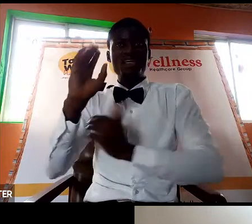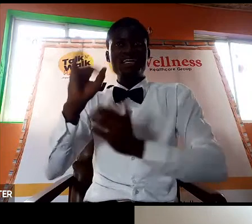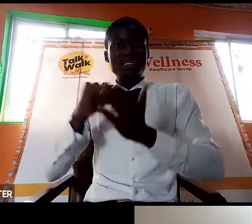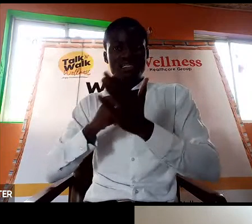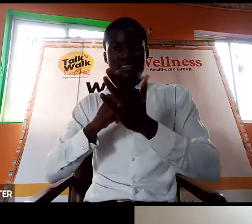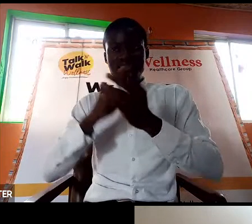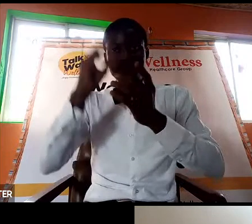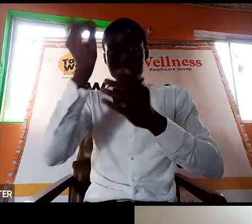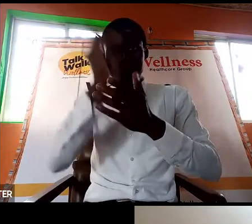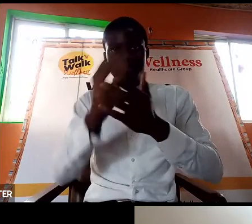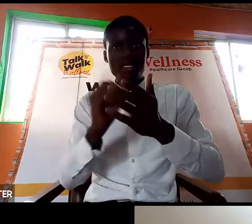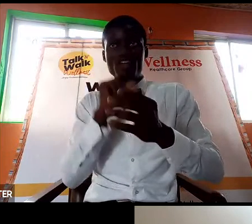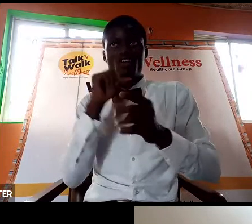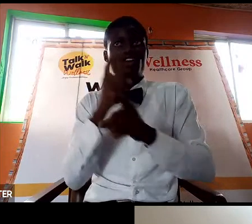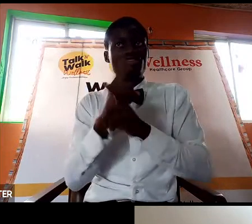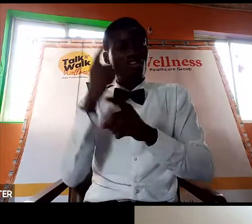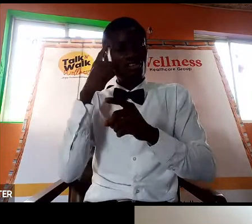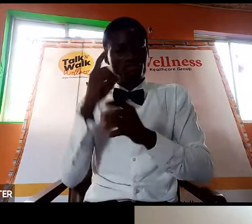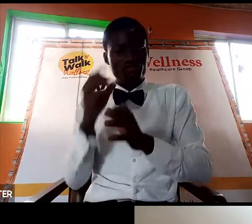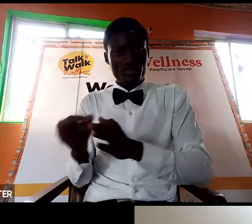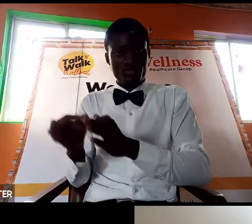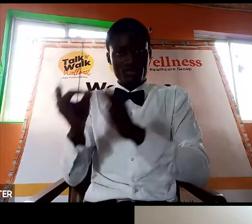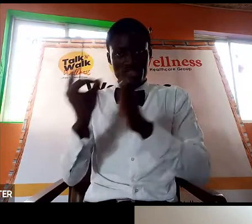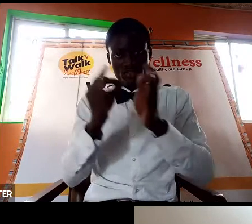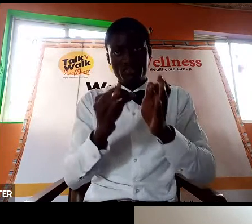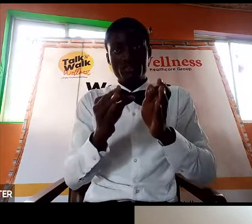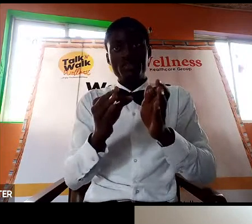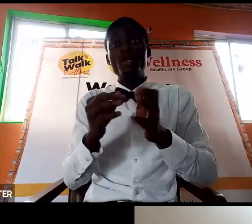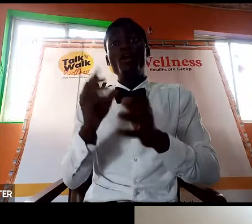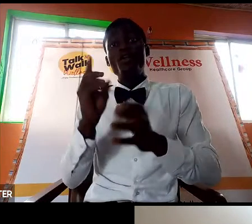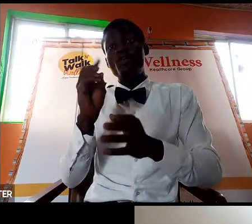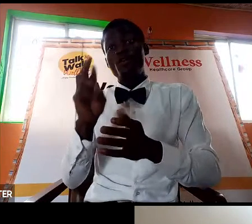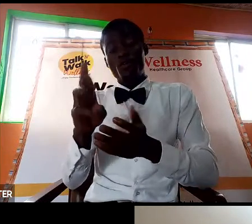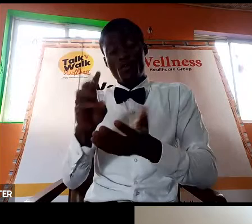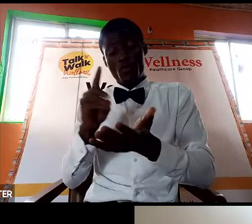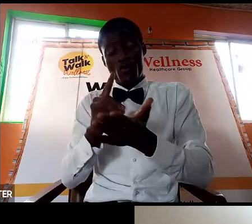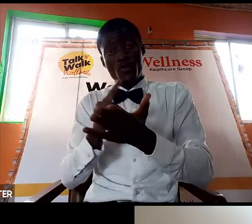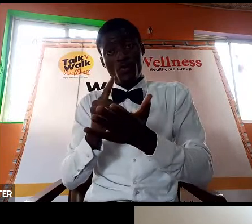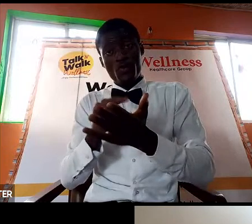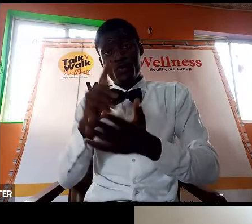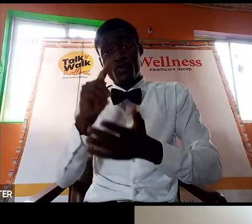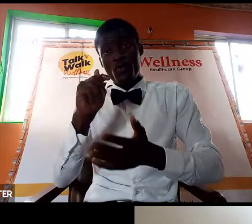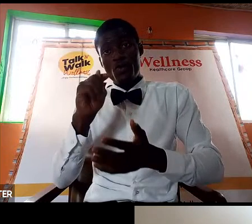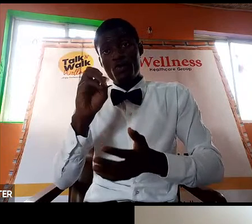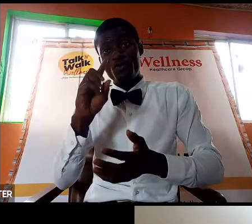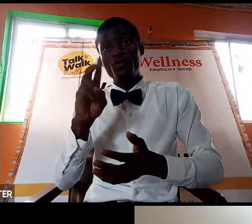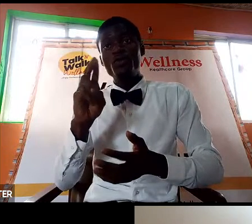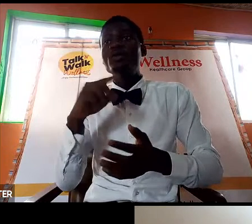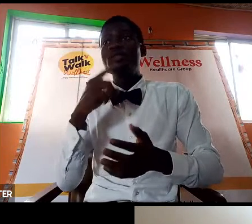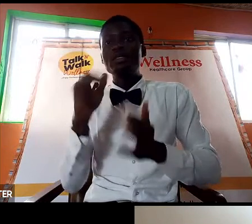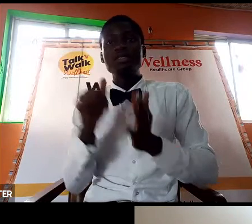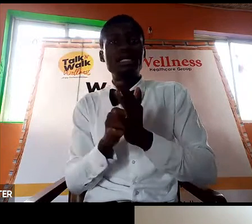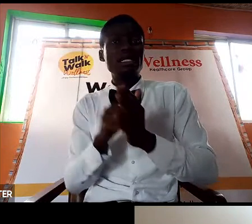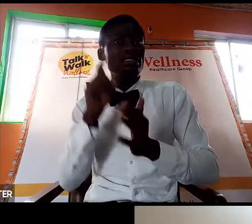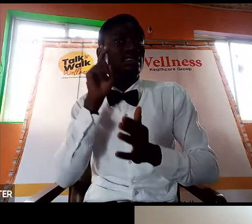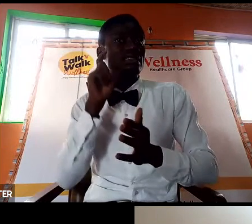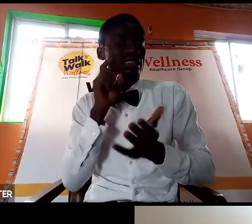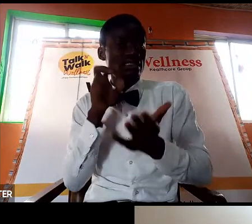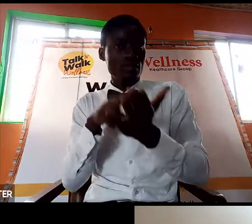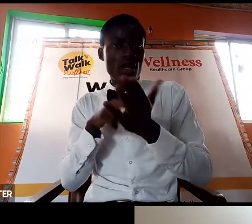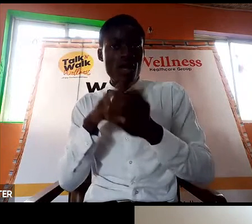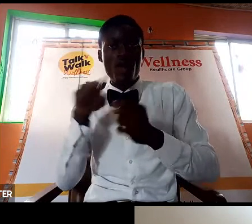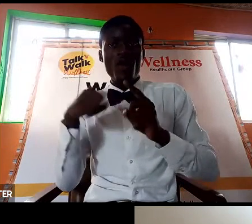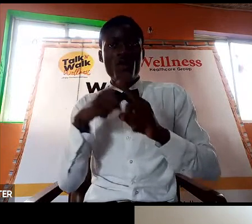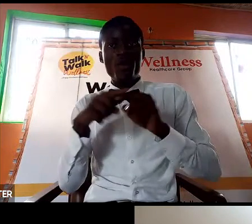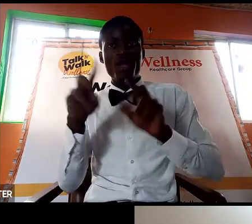procreation. And Dr. Lo has also told us that it requires, when people are going through sexual challenges